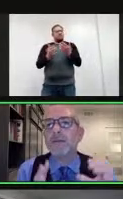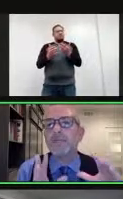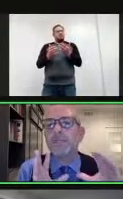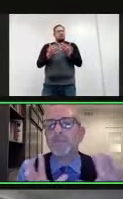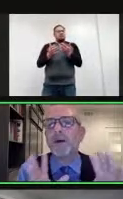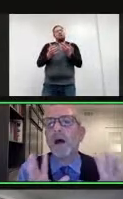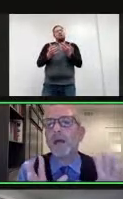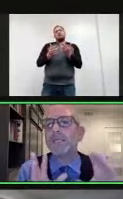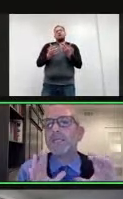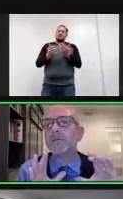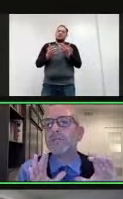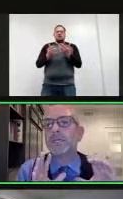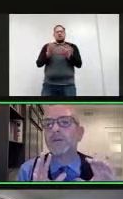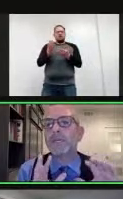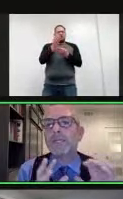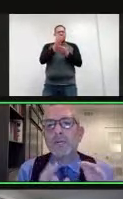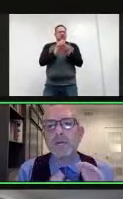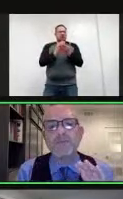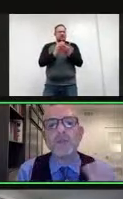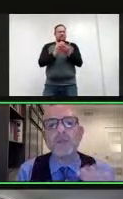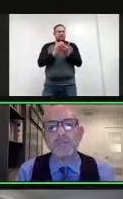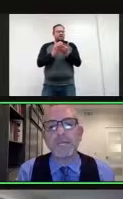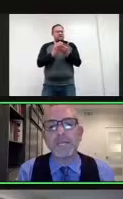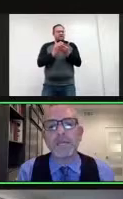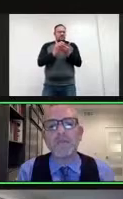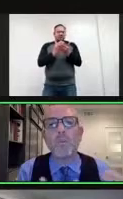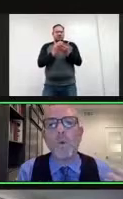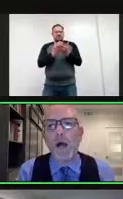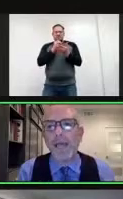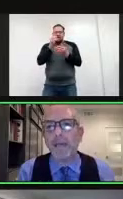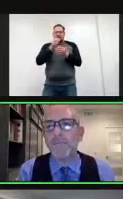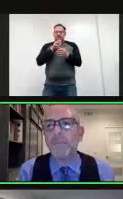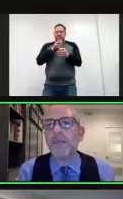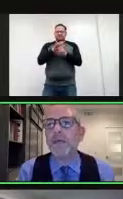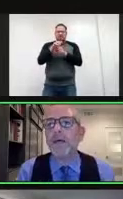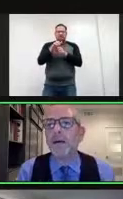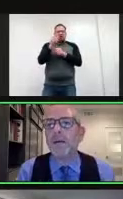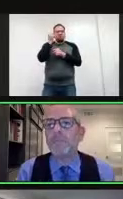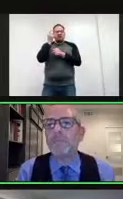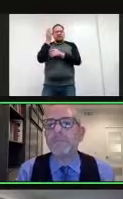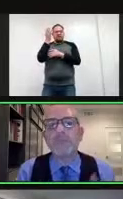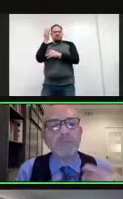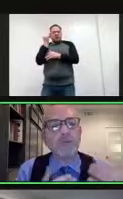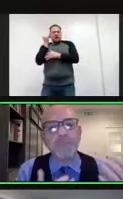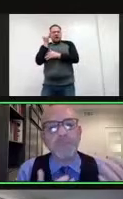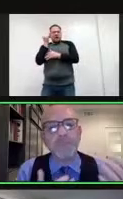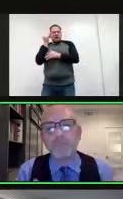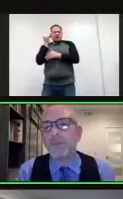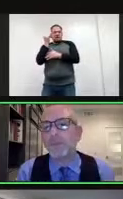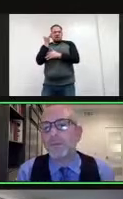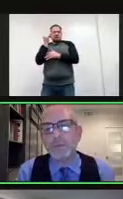maybe there in some pockets there isn't a full understanding of the why. So that